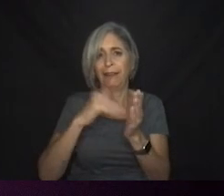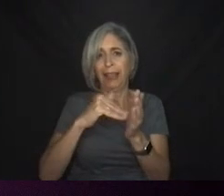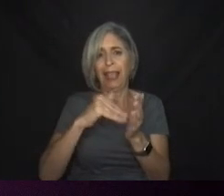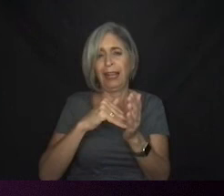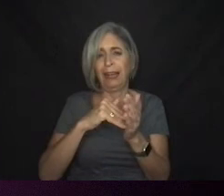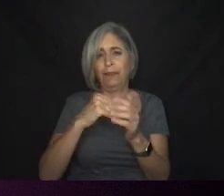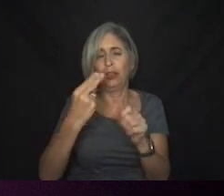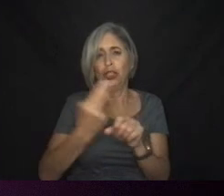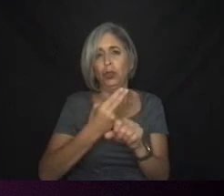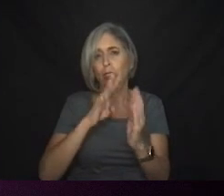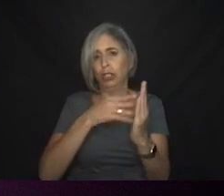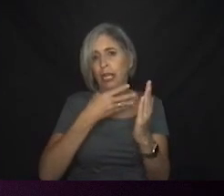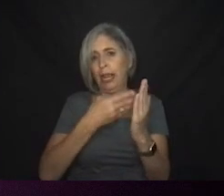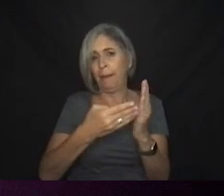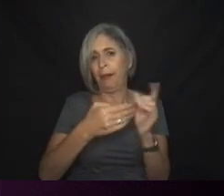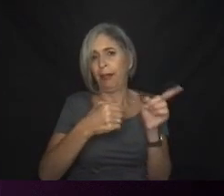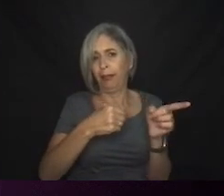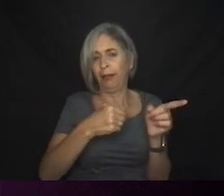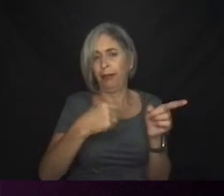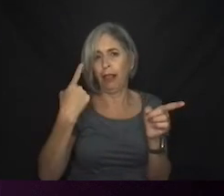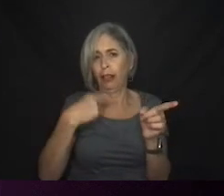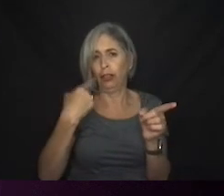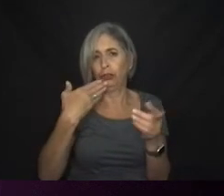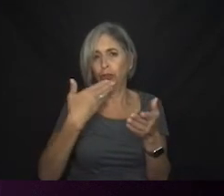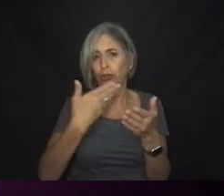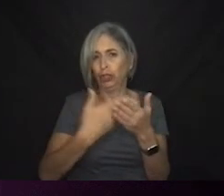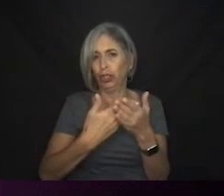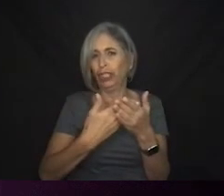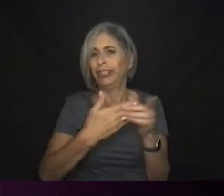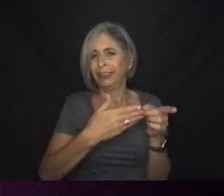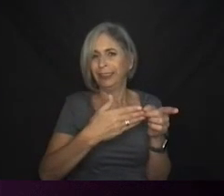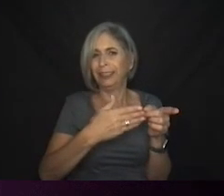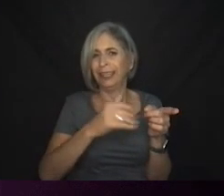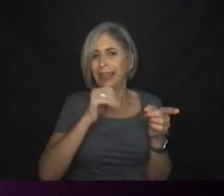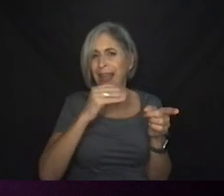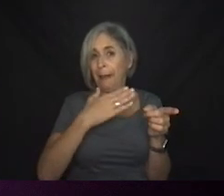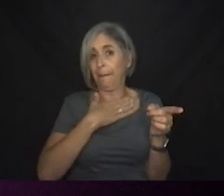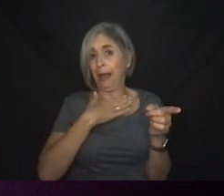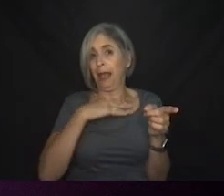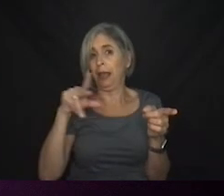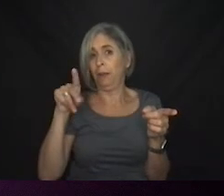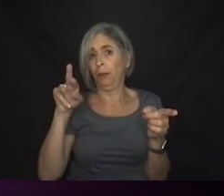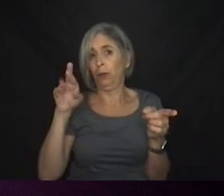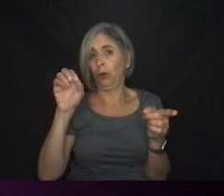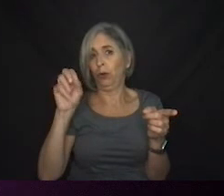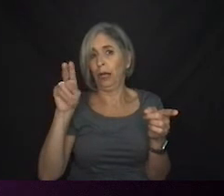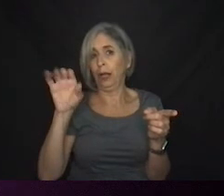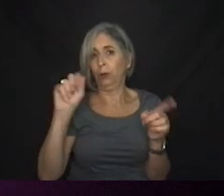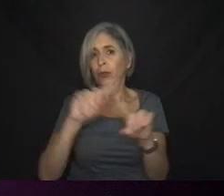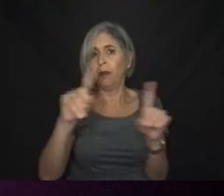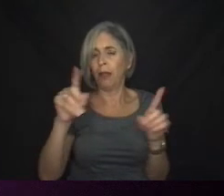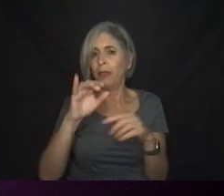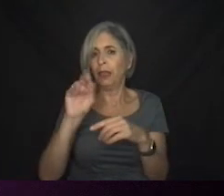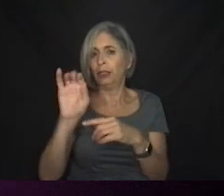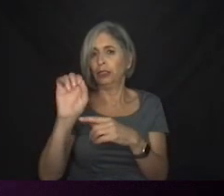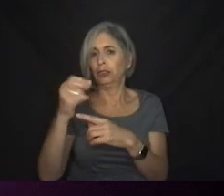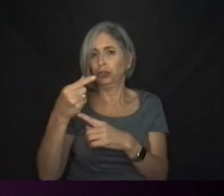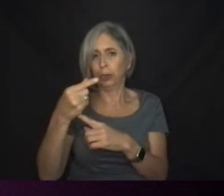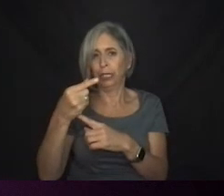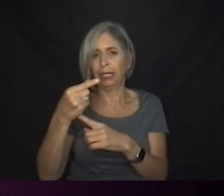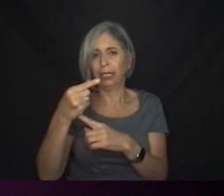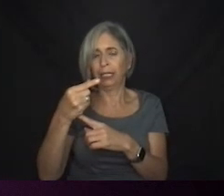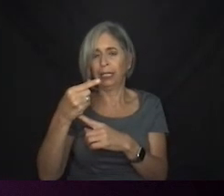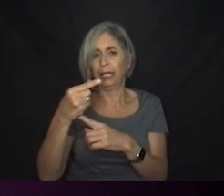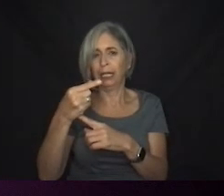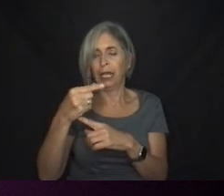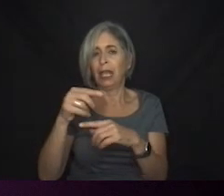in this case. And OK, it looks good. These are not maybe my pronouns, but they are a string. And from a